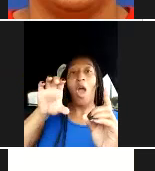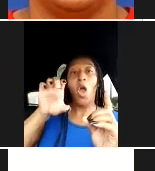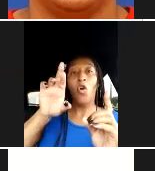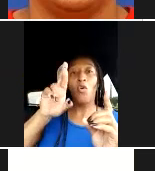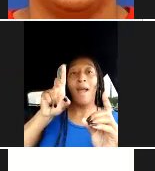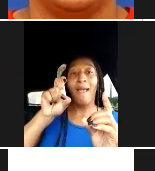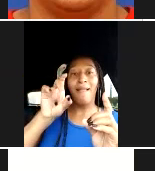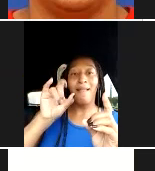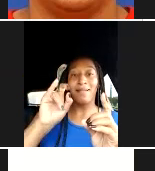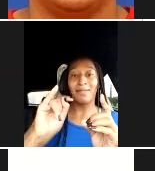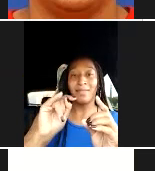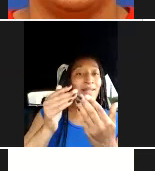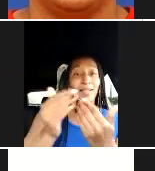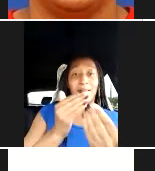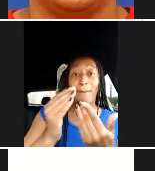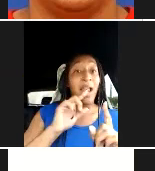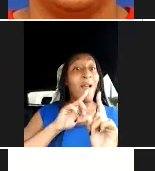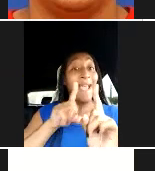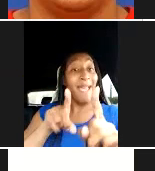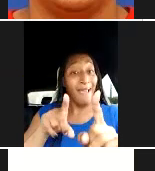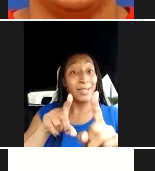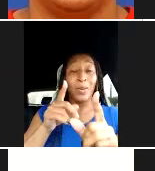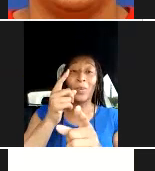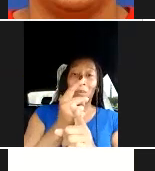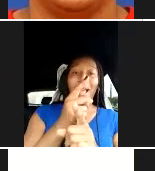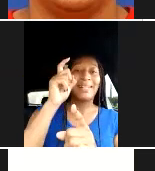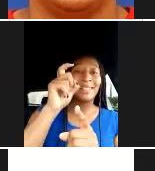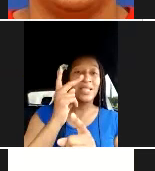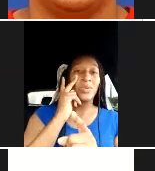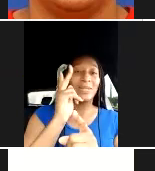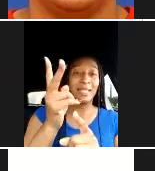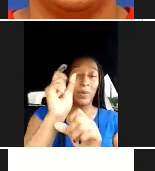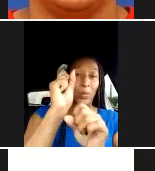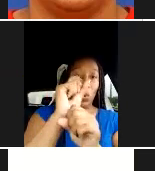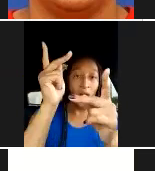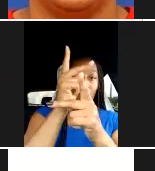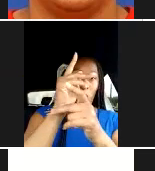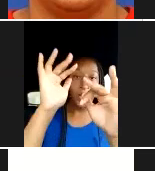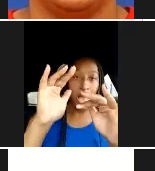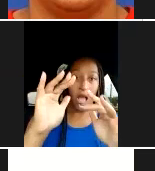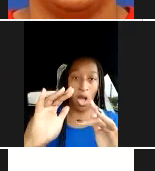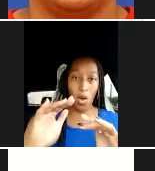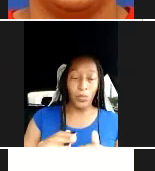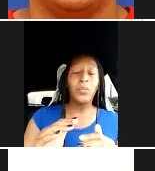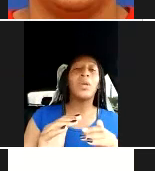problem. The final exam is worth 100 points, and the point values are indicated with each question.